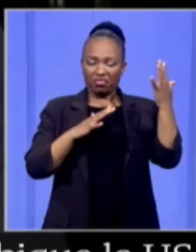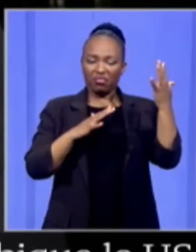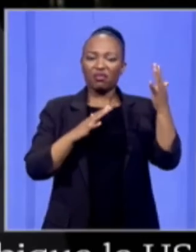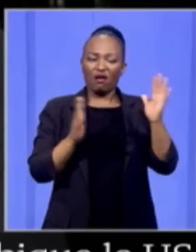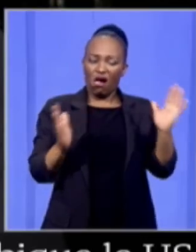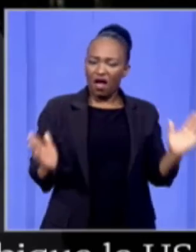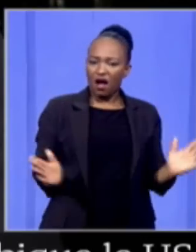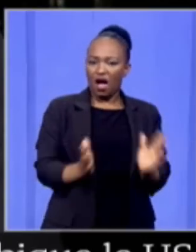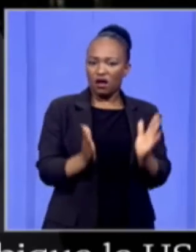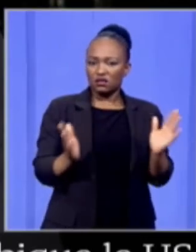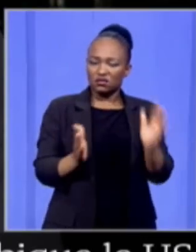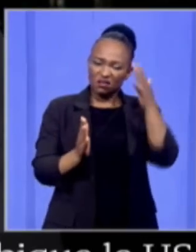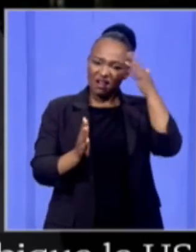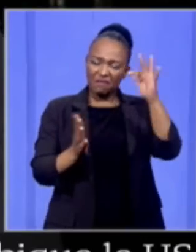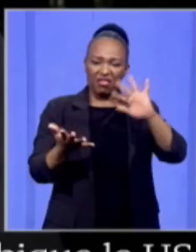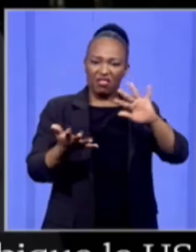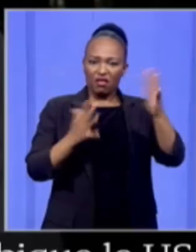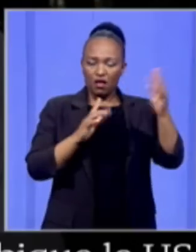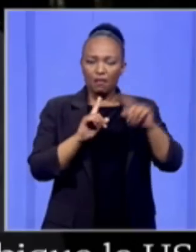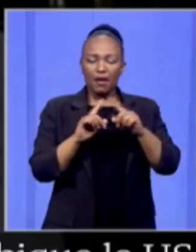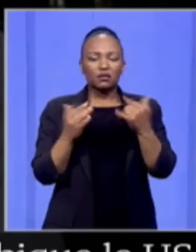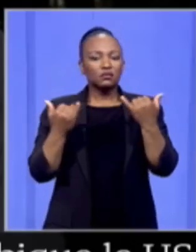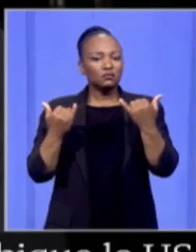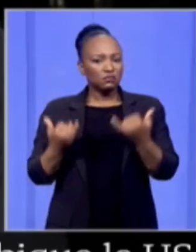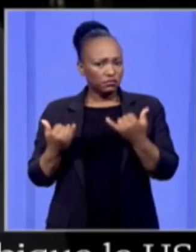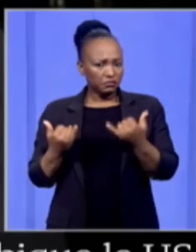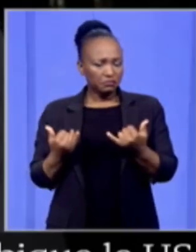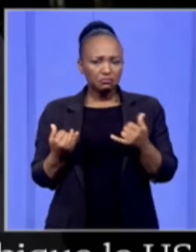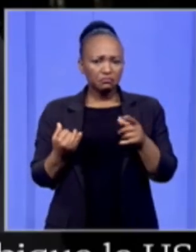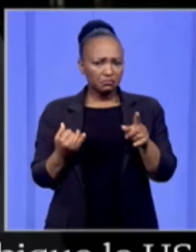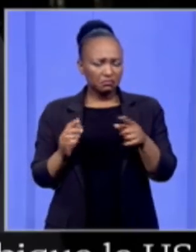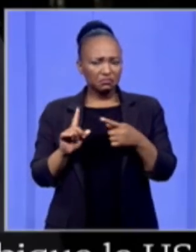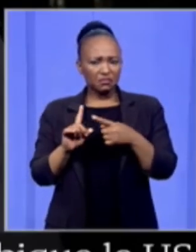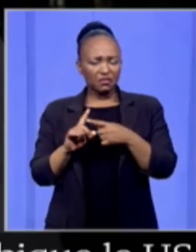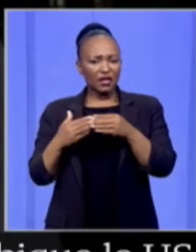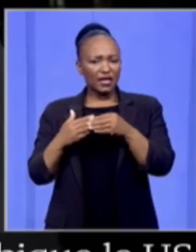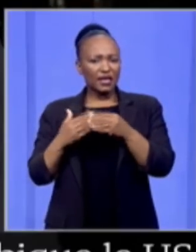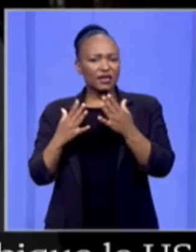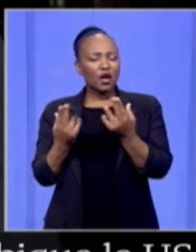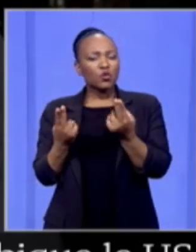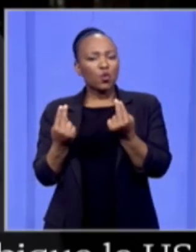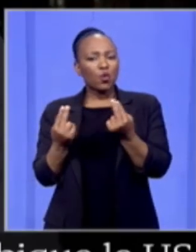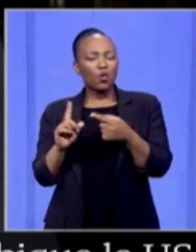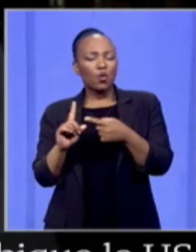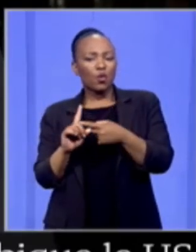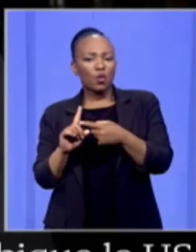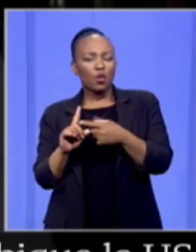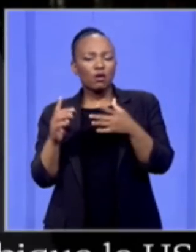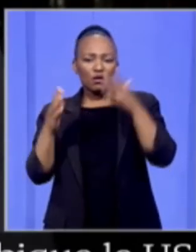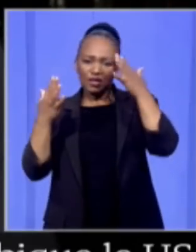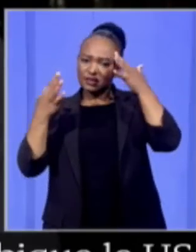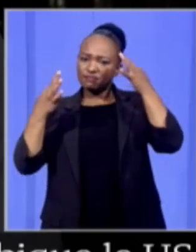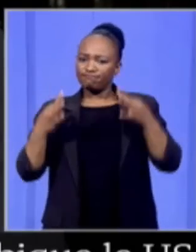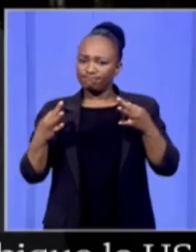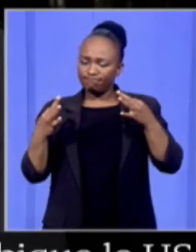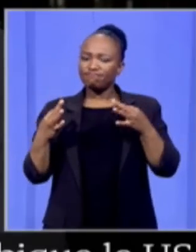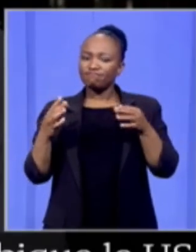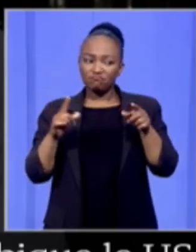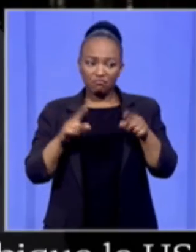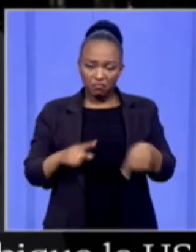tsatsing la kajeno re ile ra bona ho etswa phatlalatso ya hore moetapele e motjha wa naha ena o nkile qeto ya hore